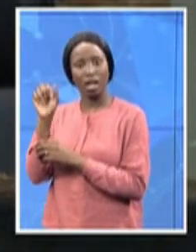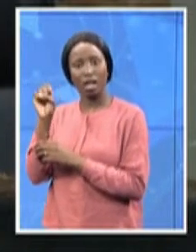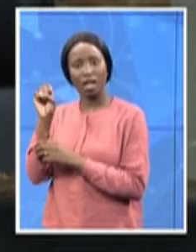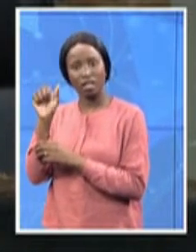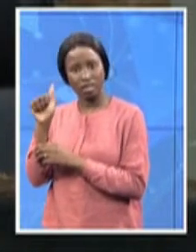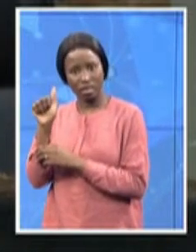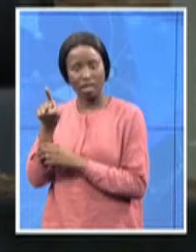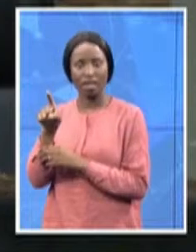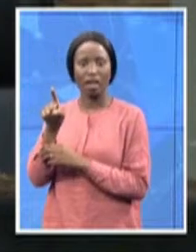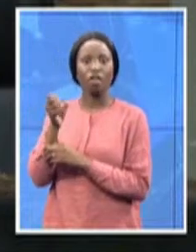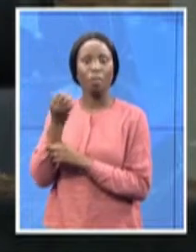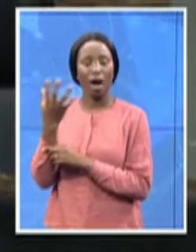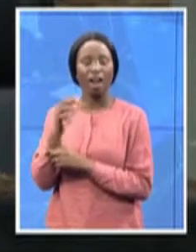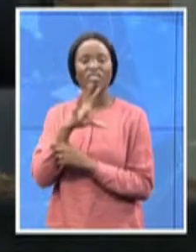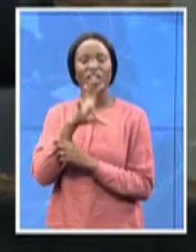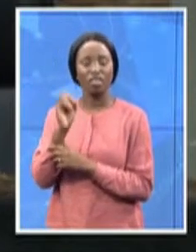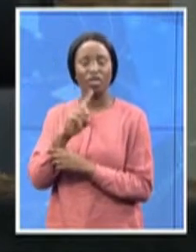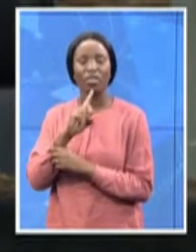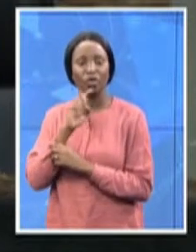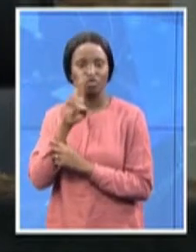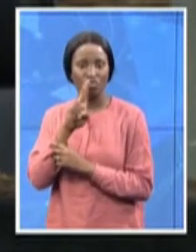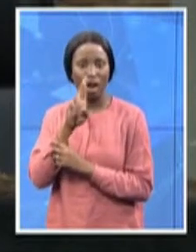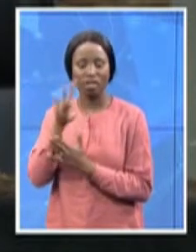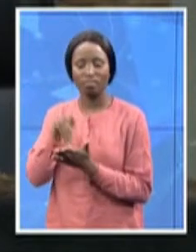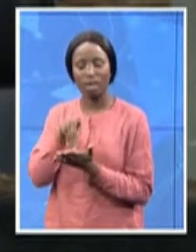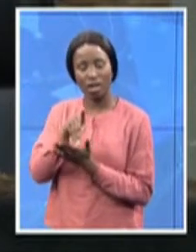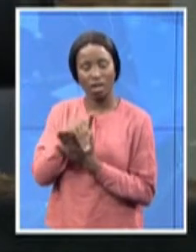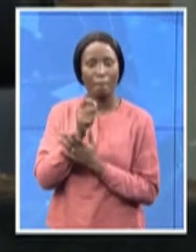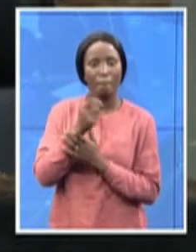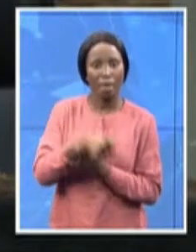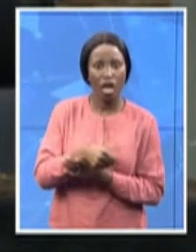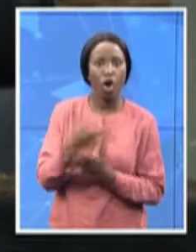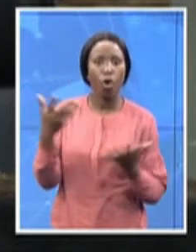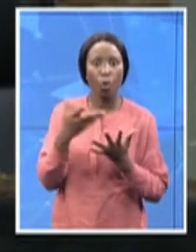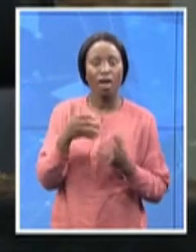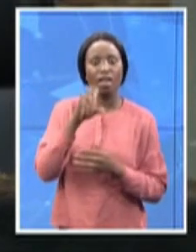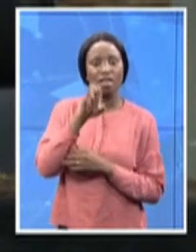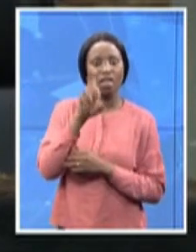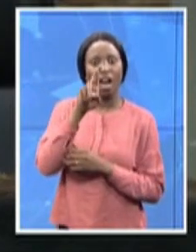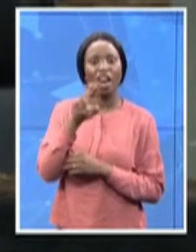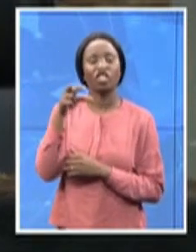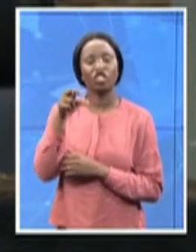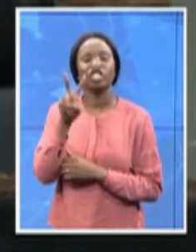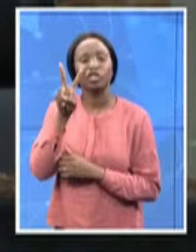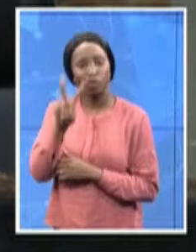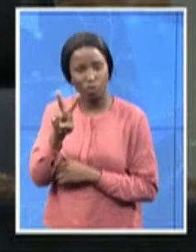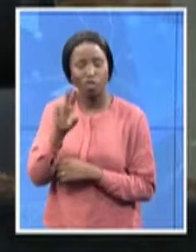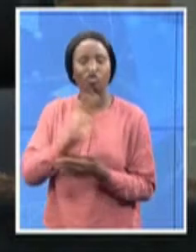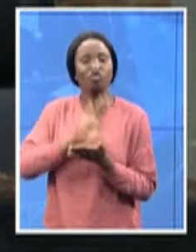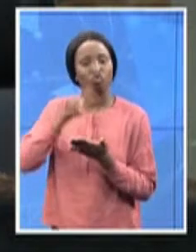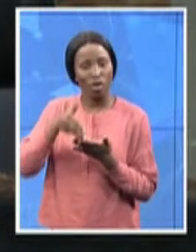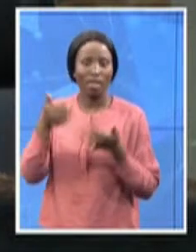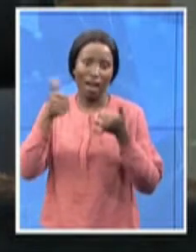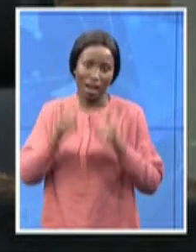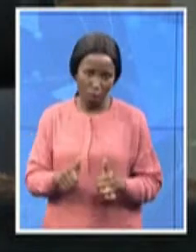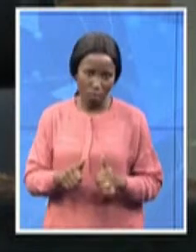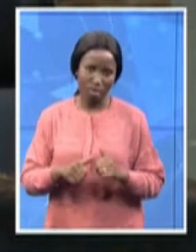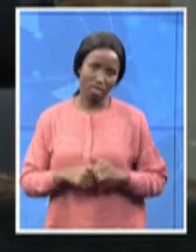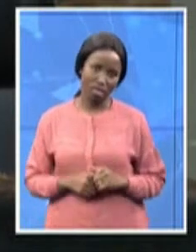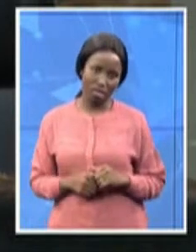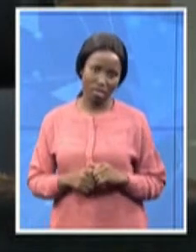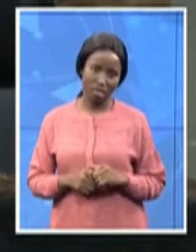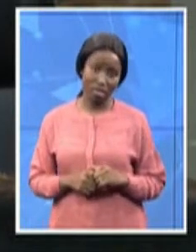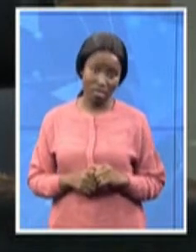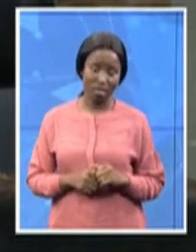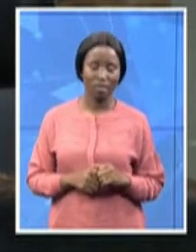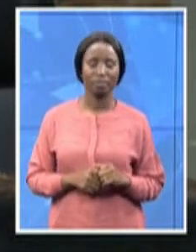was paid into the EFG2 trust account. With regards to the 500,000